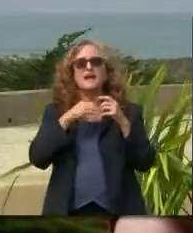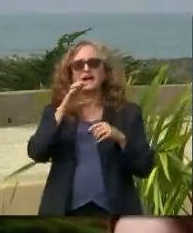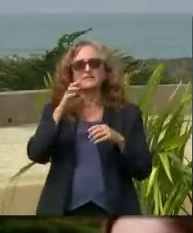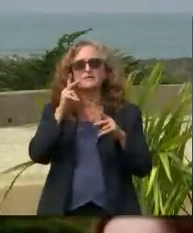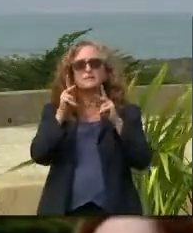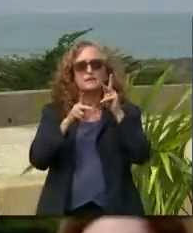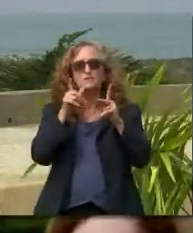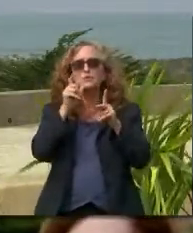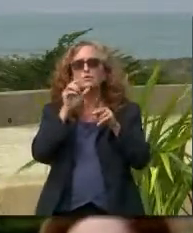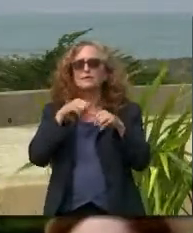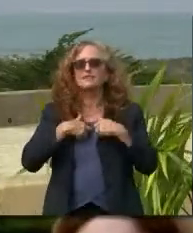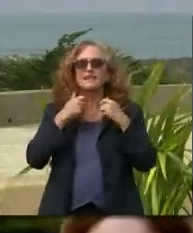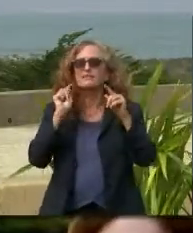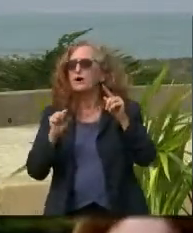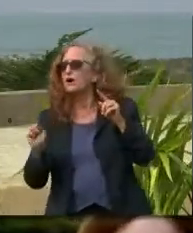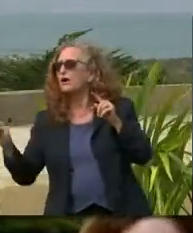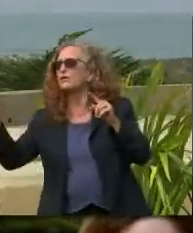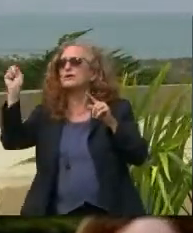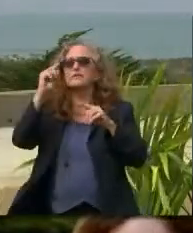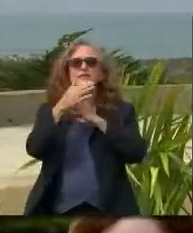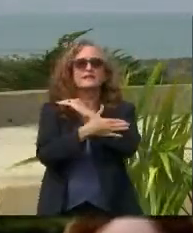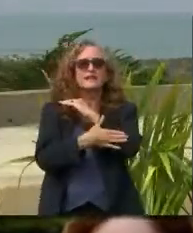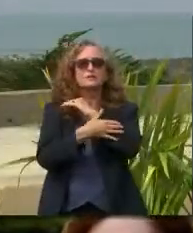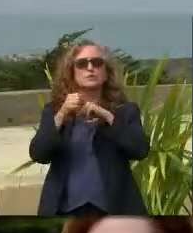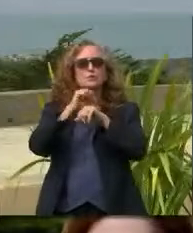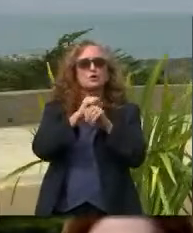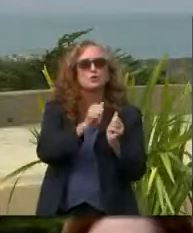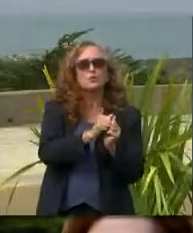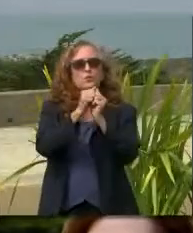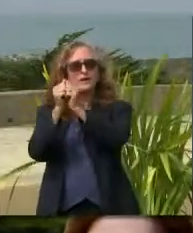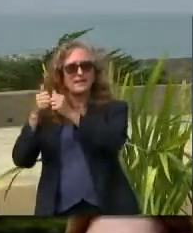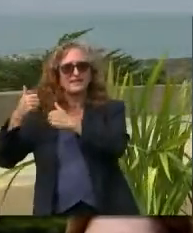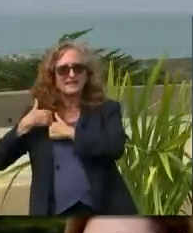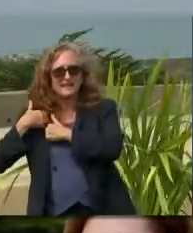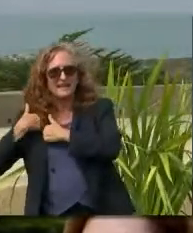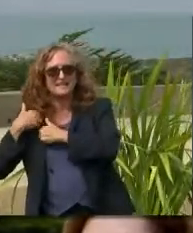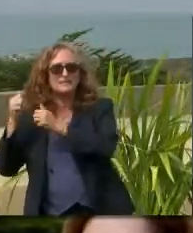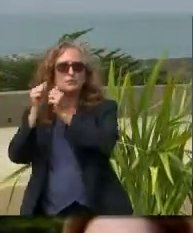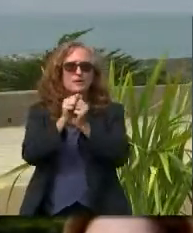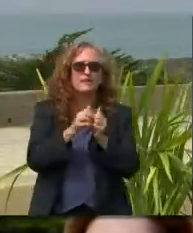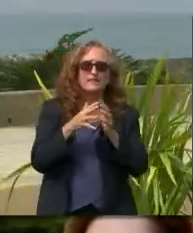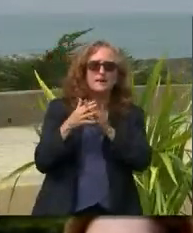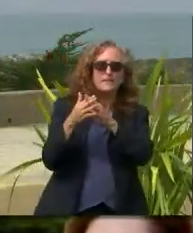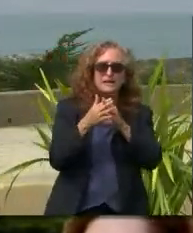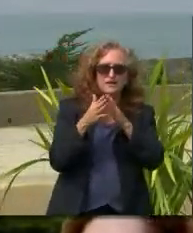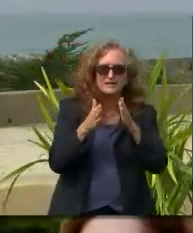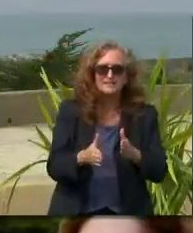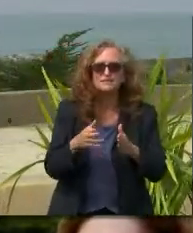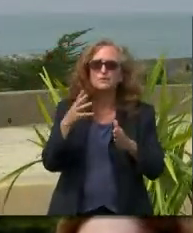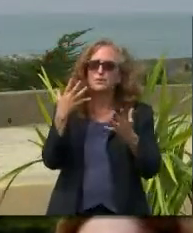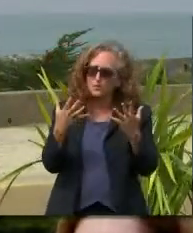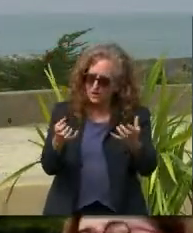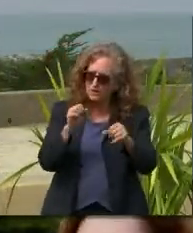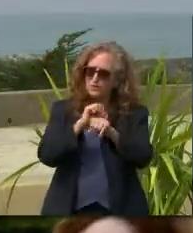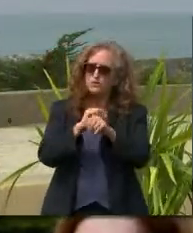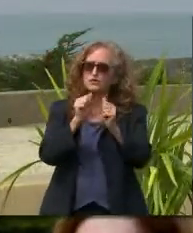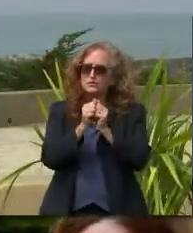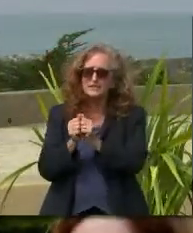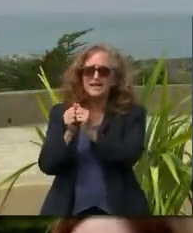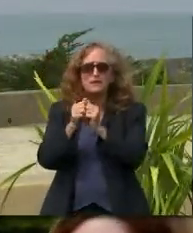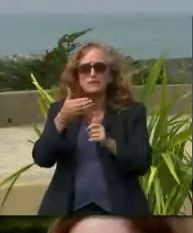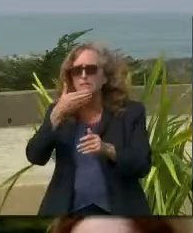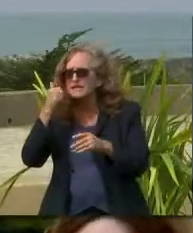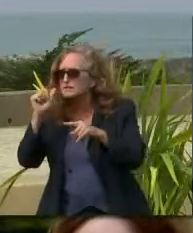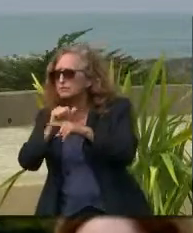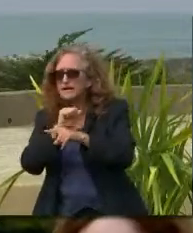one in Seattle as well. Canadians want to work with Americans. We want to collaborate. We want to take best practices wherever we find